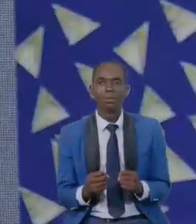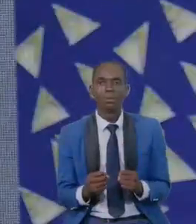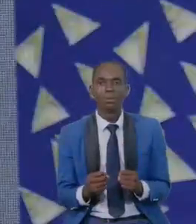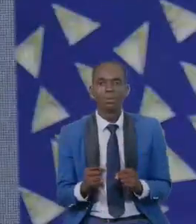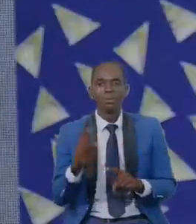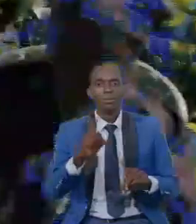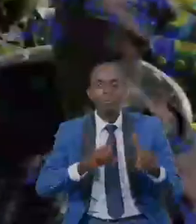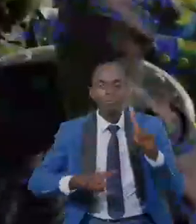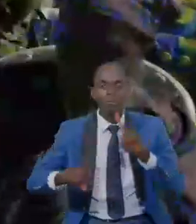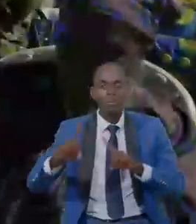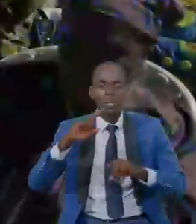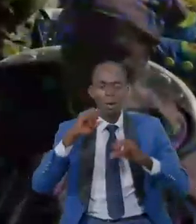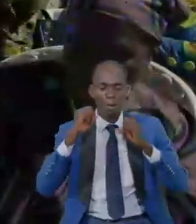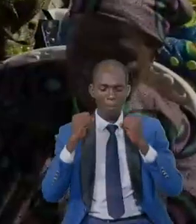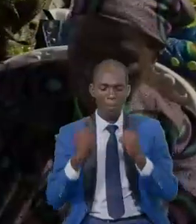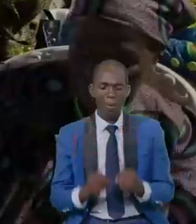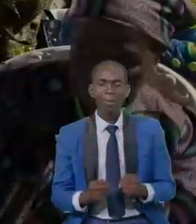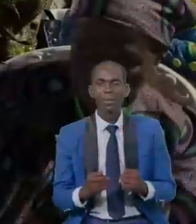shout power.